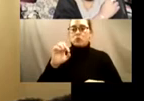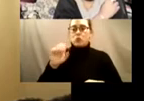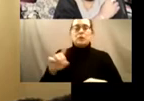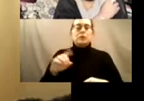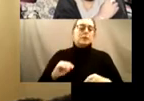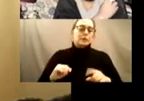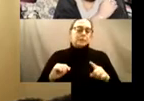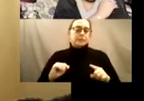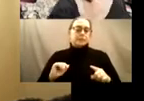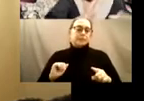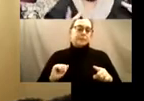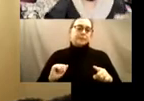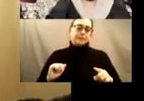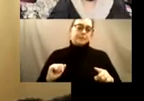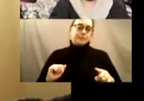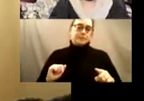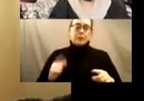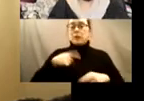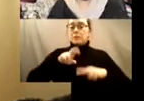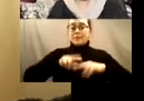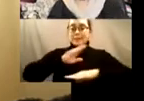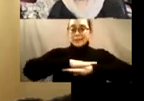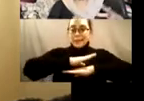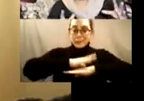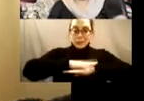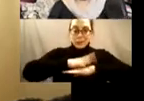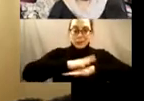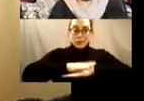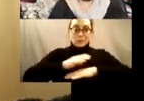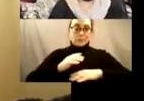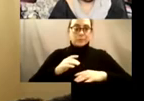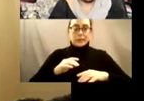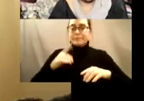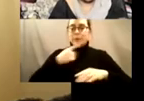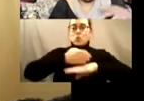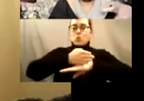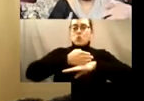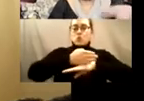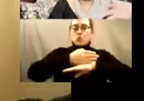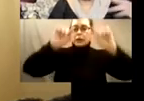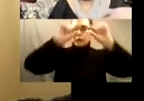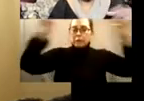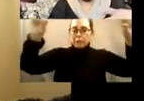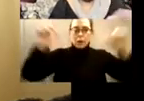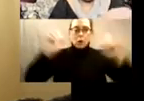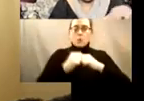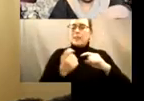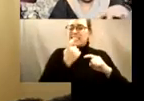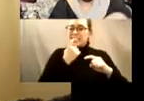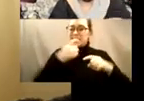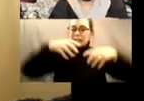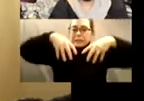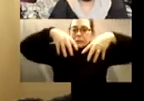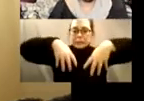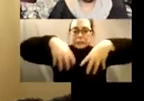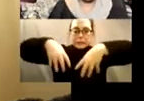Yeah, so I'm just sitting at a table facing a wooden loom with metal harnesses in the center